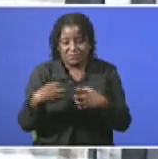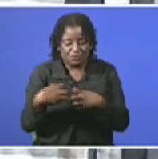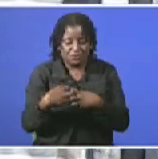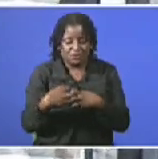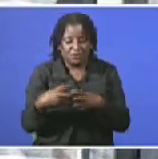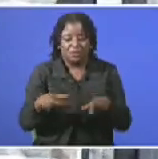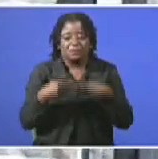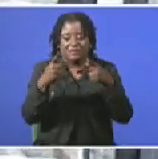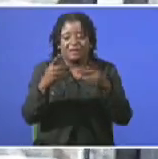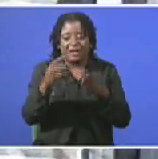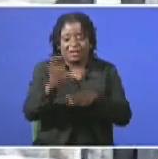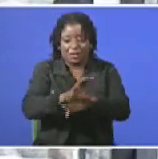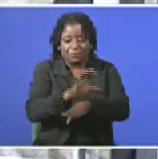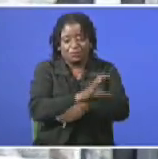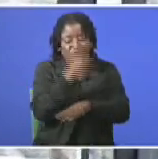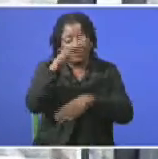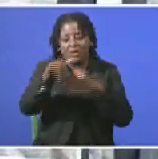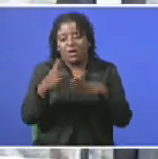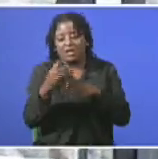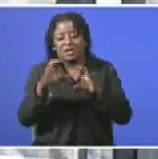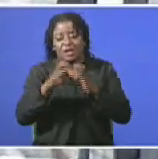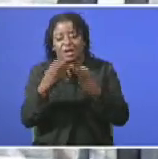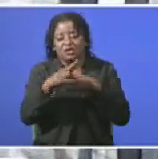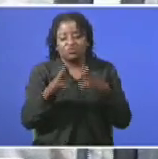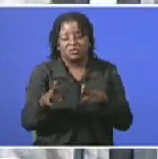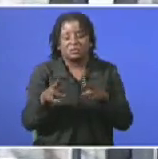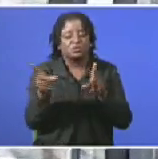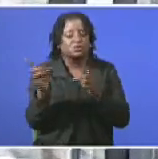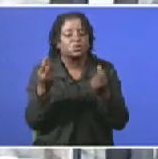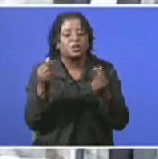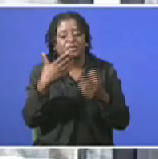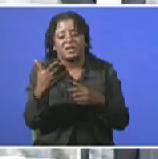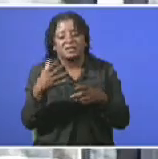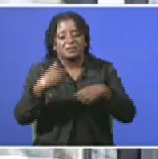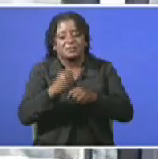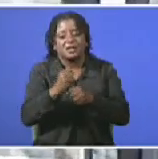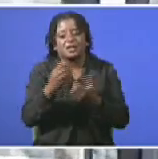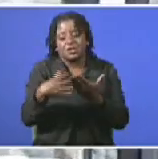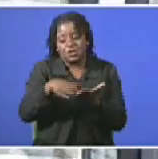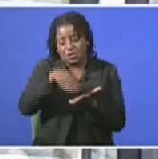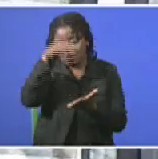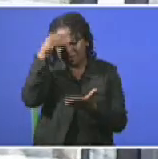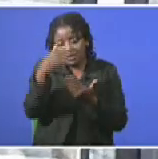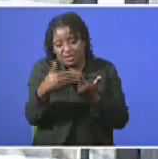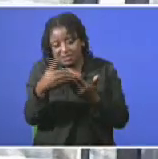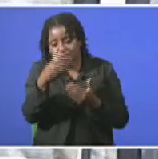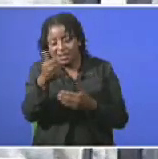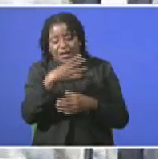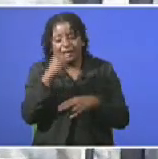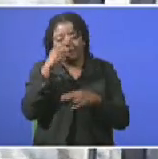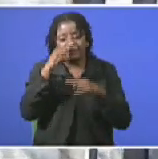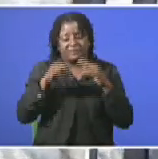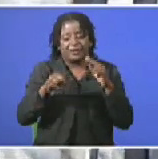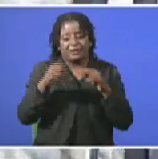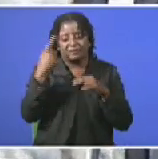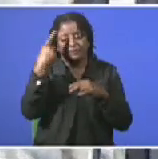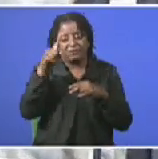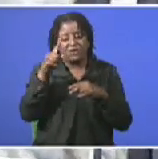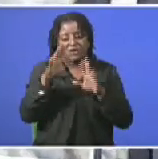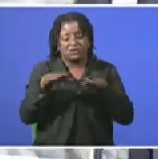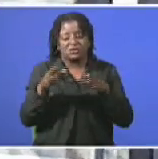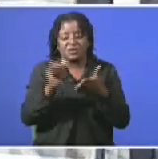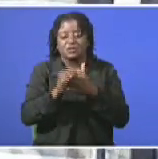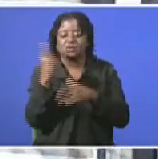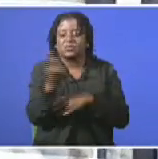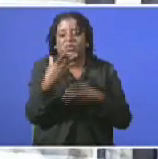all the classrooms. We're doing the things that make learning easier and learning fun for children, because that is the only way they're going to be able